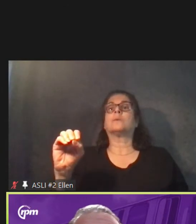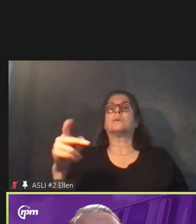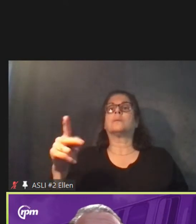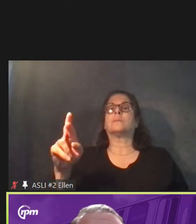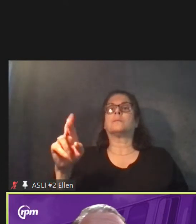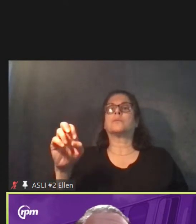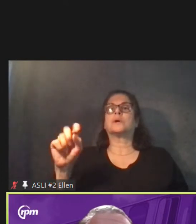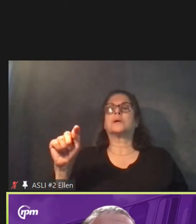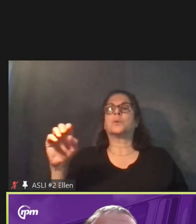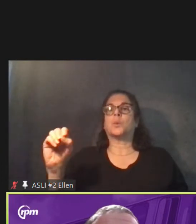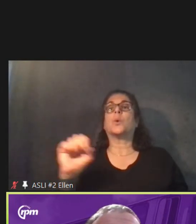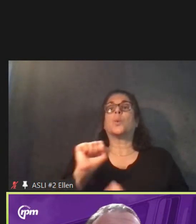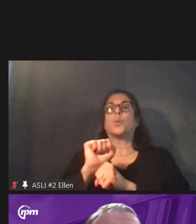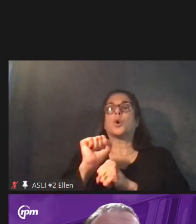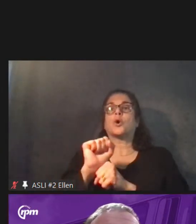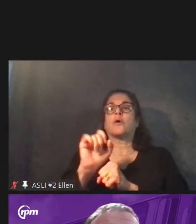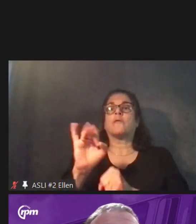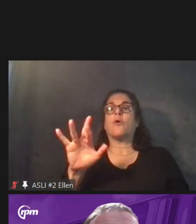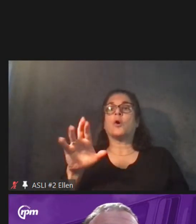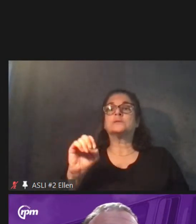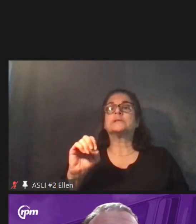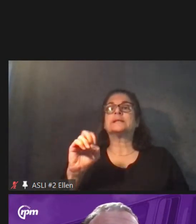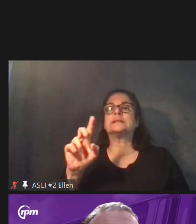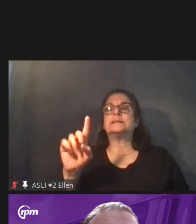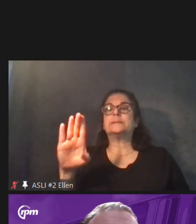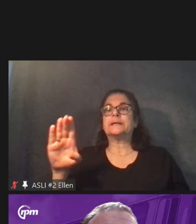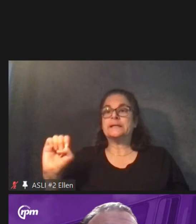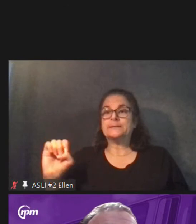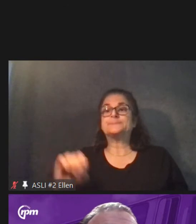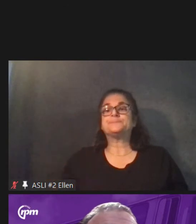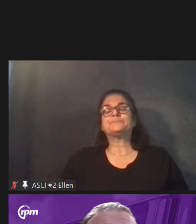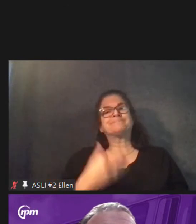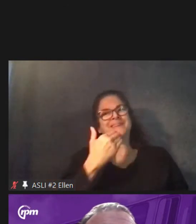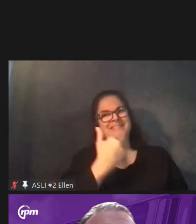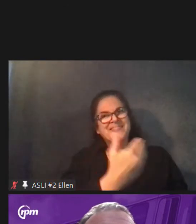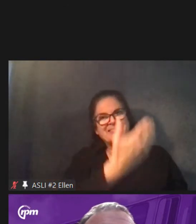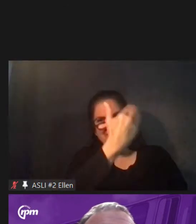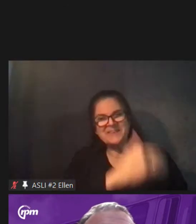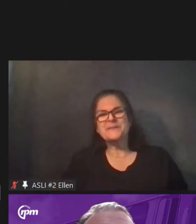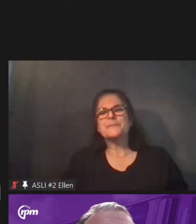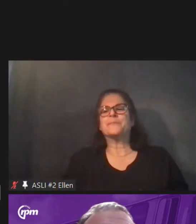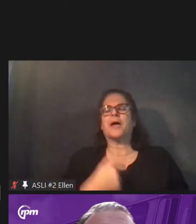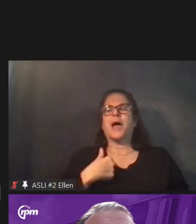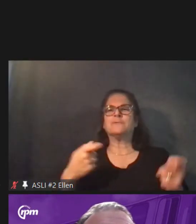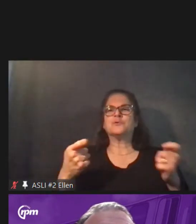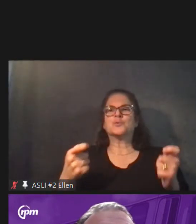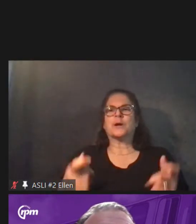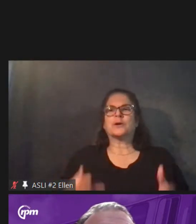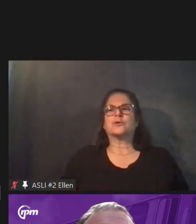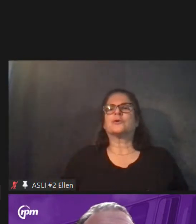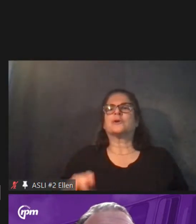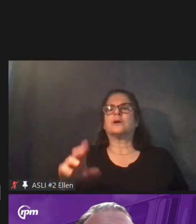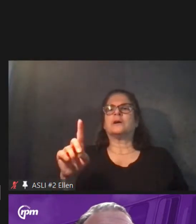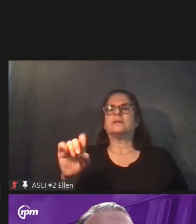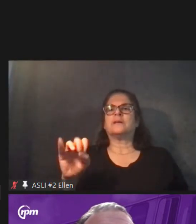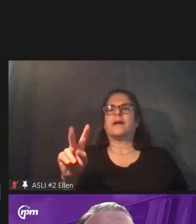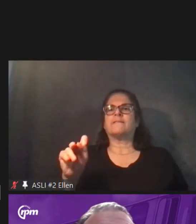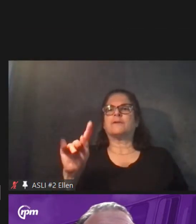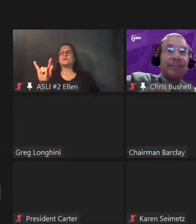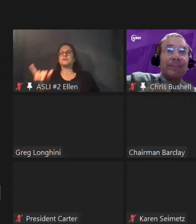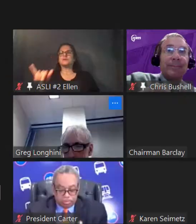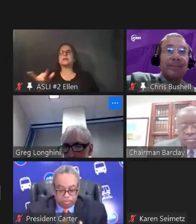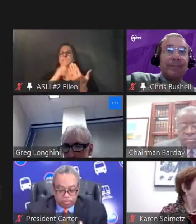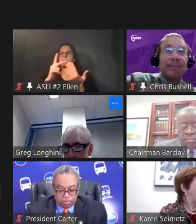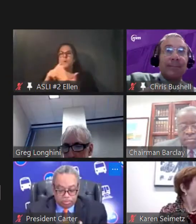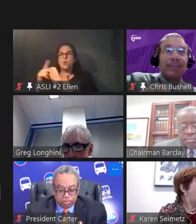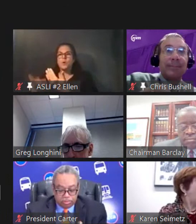DBE. Thanks, Chris. Good morning, directors. Juan Pablo Prieto, Director of Diversity Programs. Diversity continues